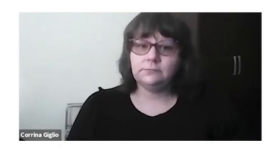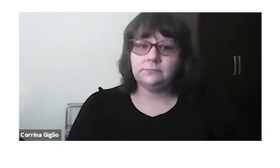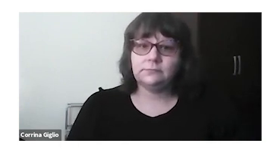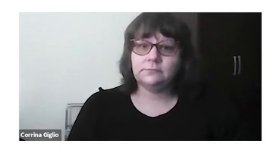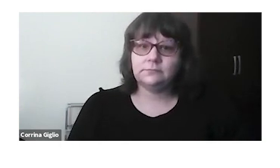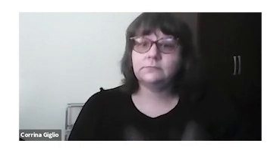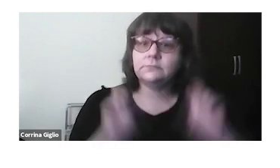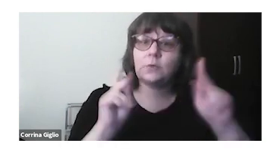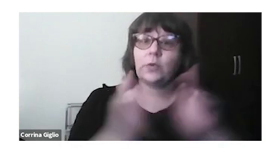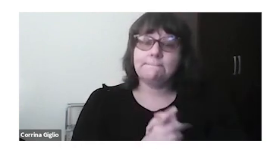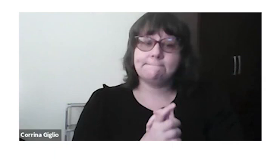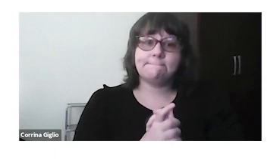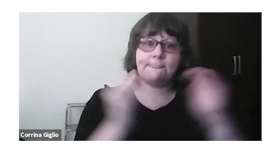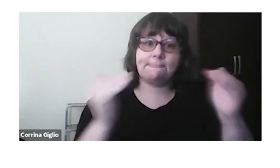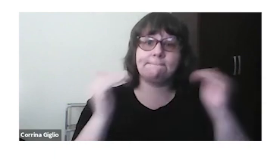All right.